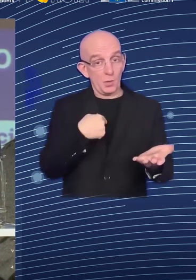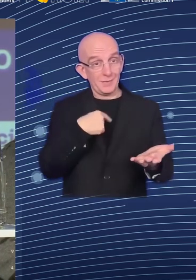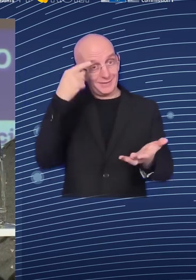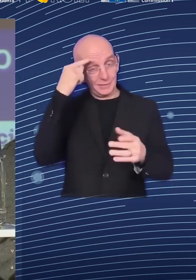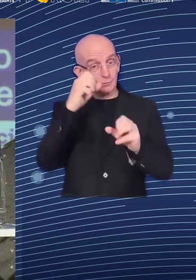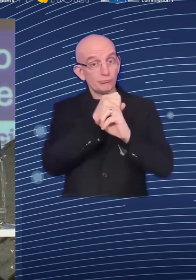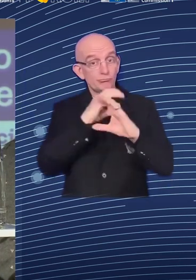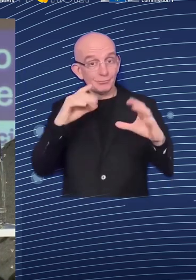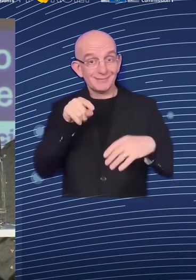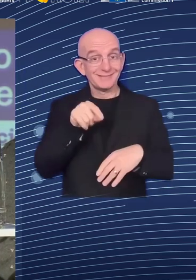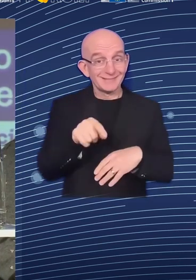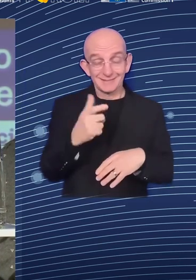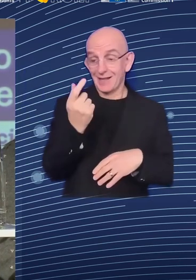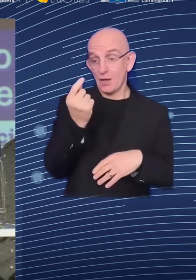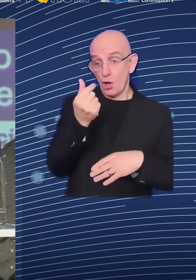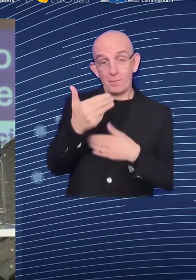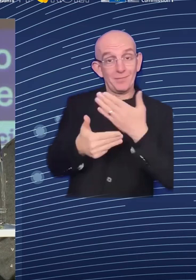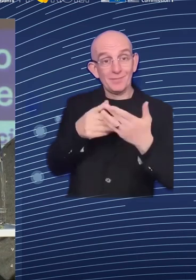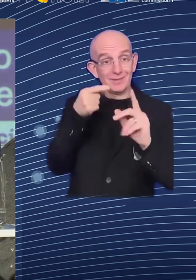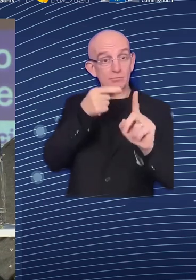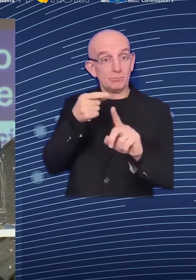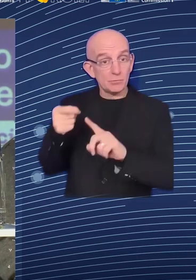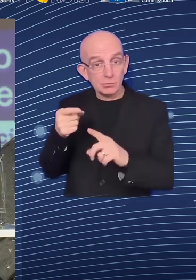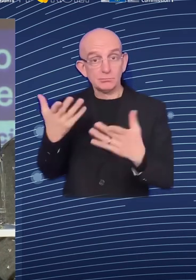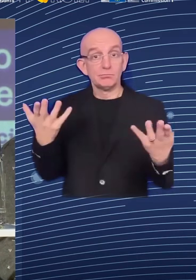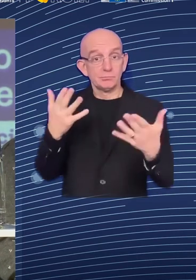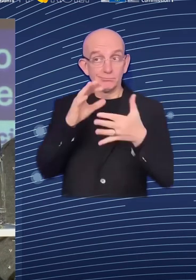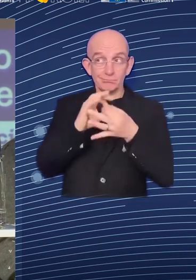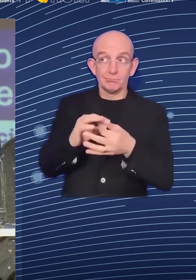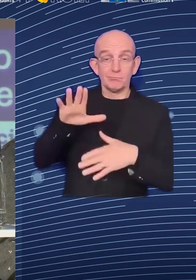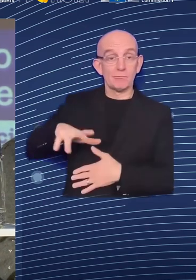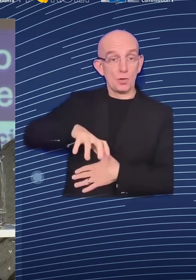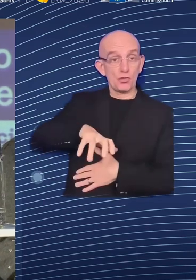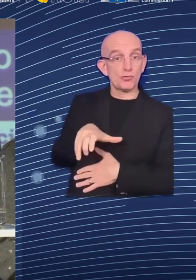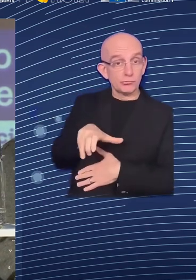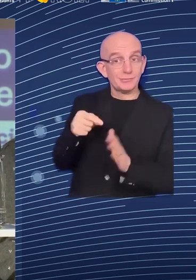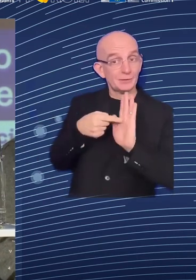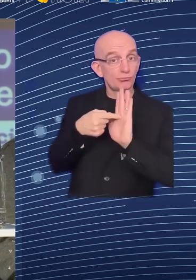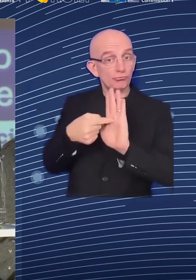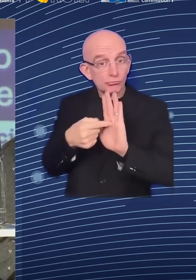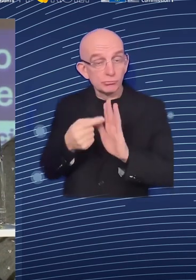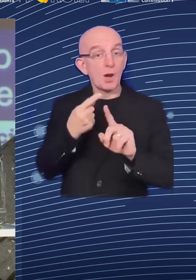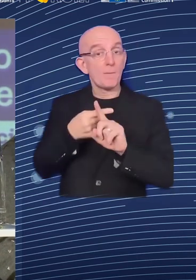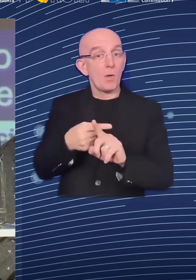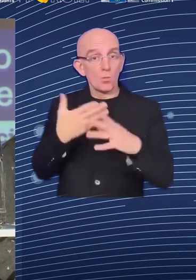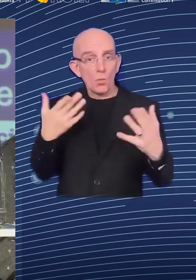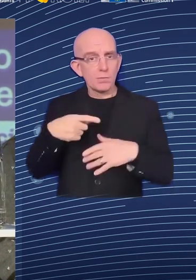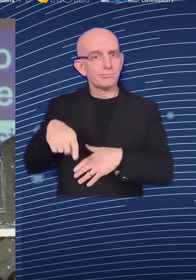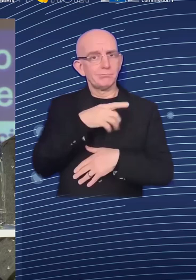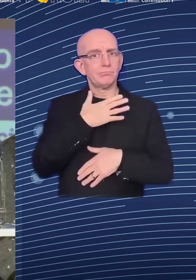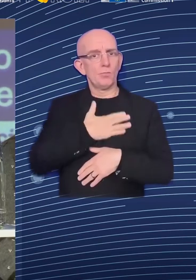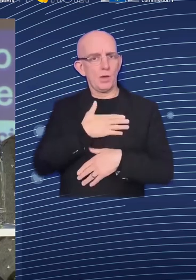and for the need for the citizen to know how algorithms are built, how the